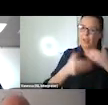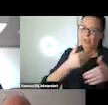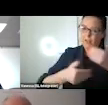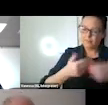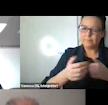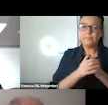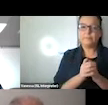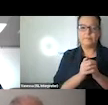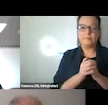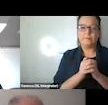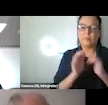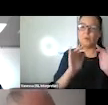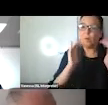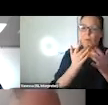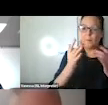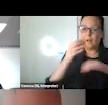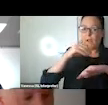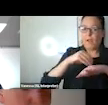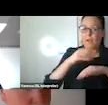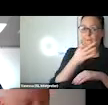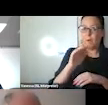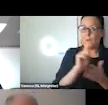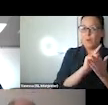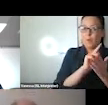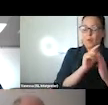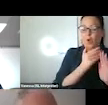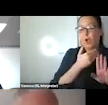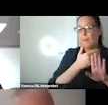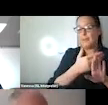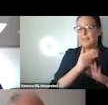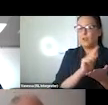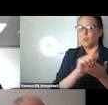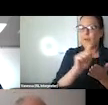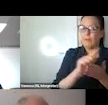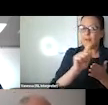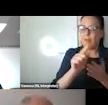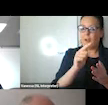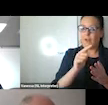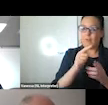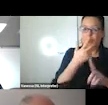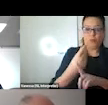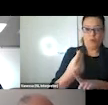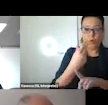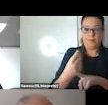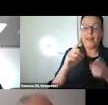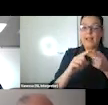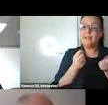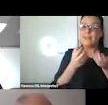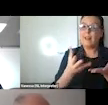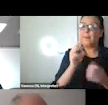webinar will run until 12 noon. This webinar will be recorded and will be available later at